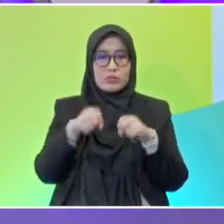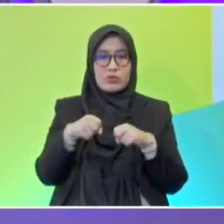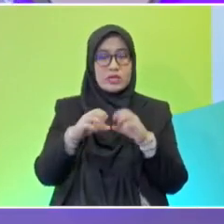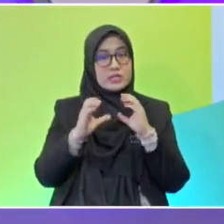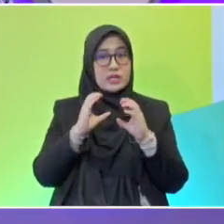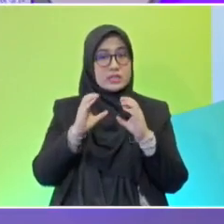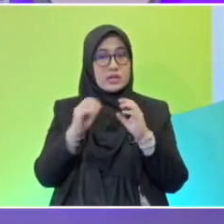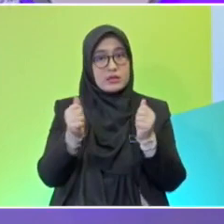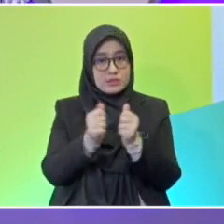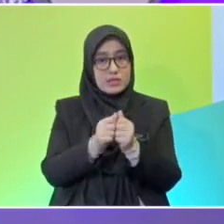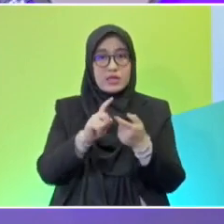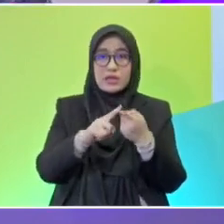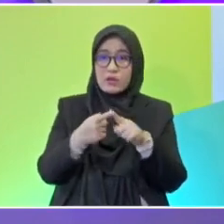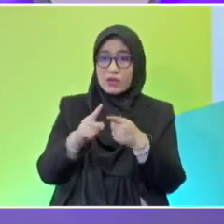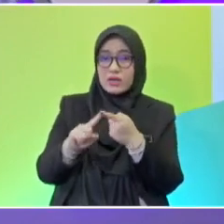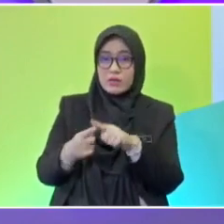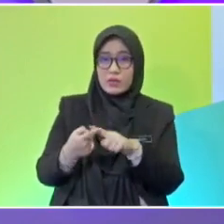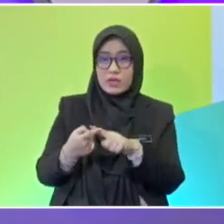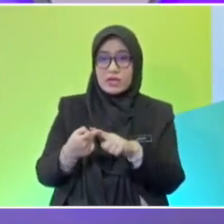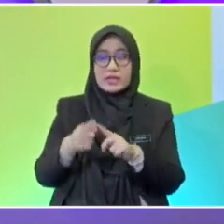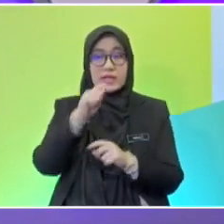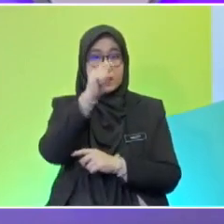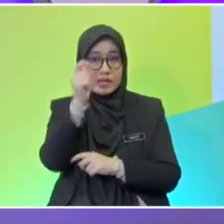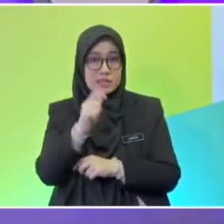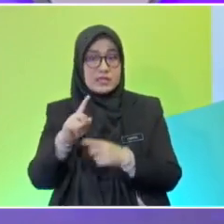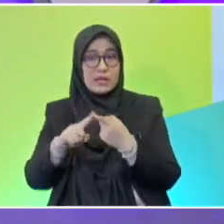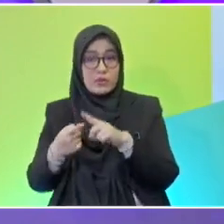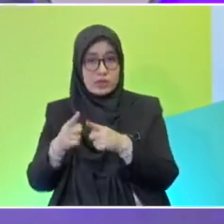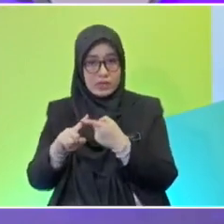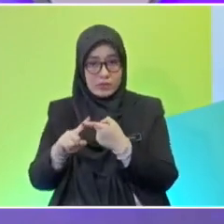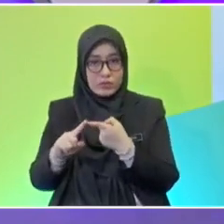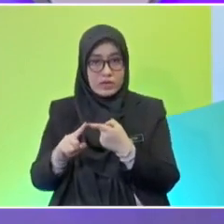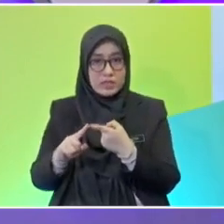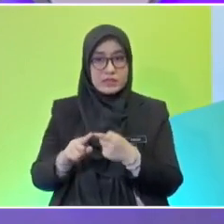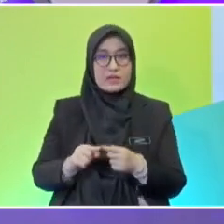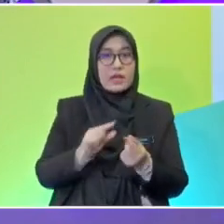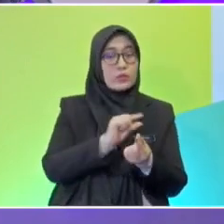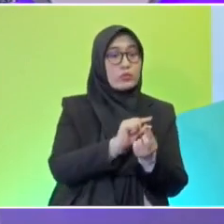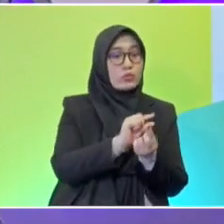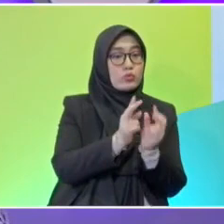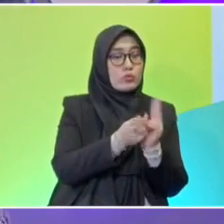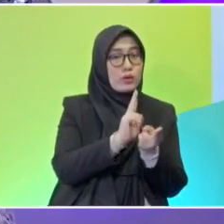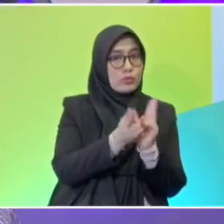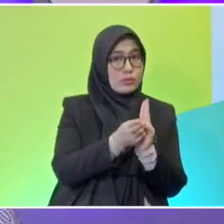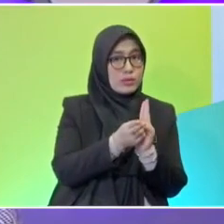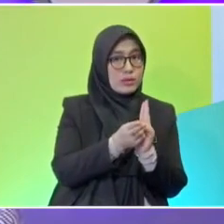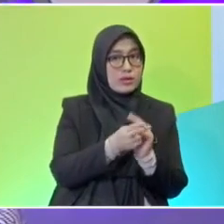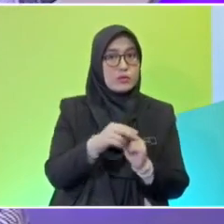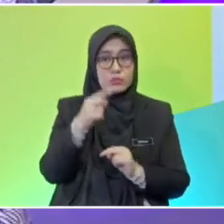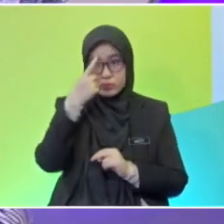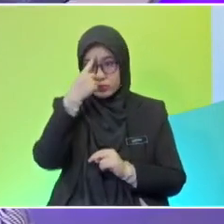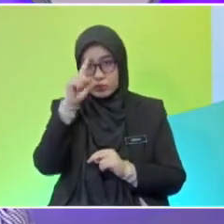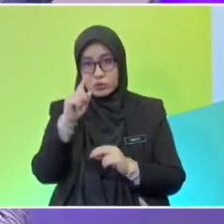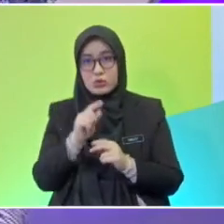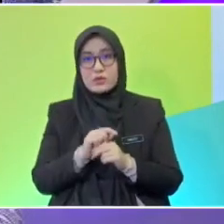understand cues given from their friends, turn-taking in listening and answering questions. So these are things that I can